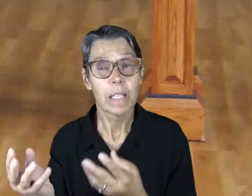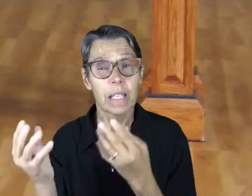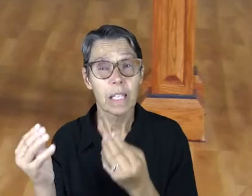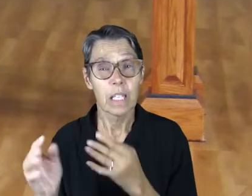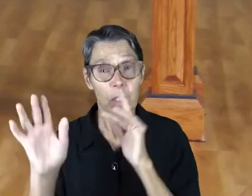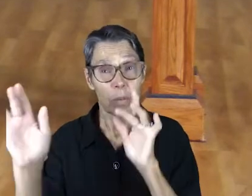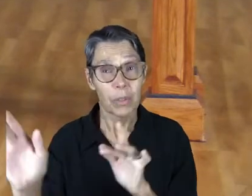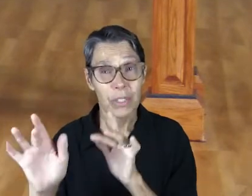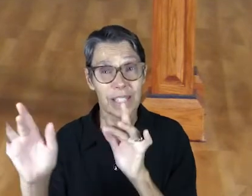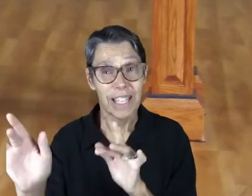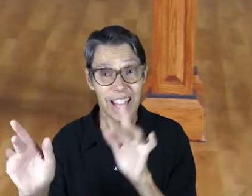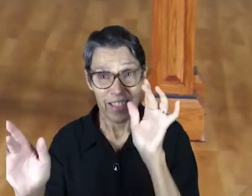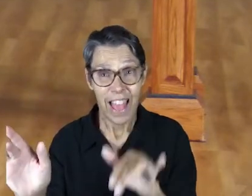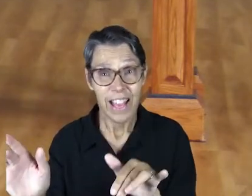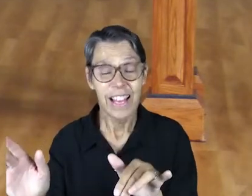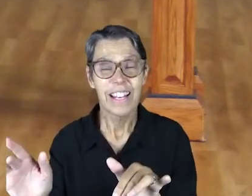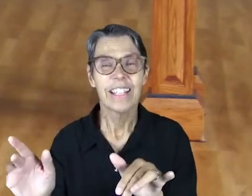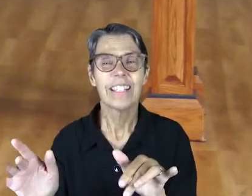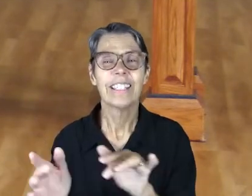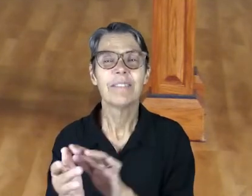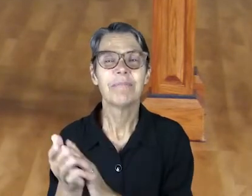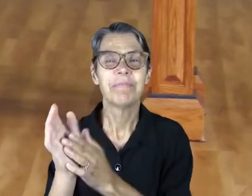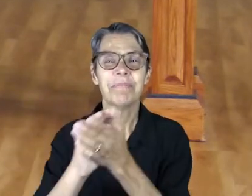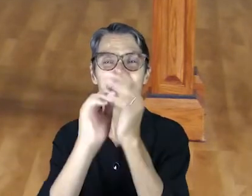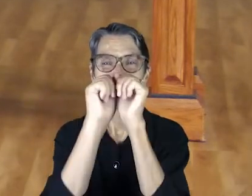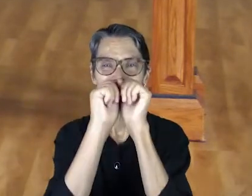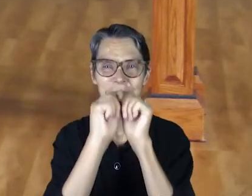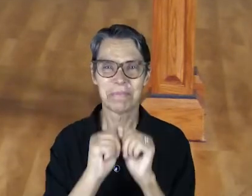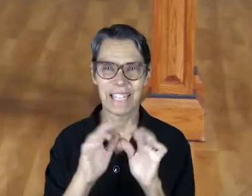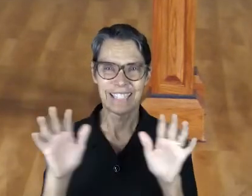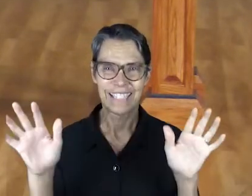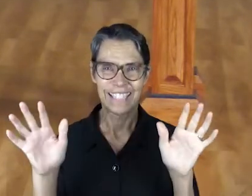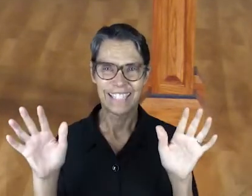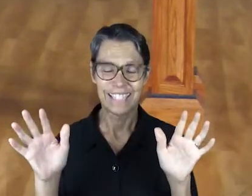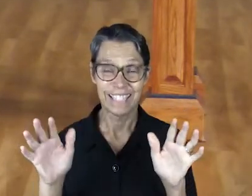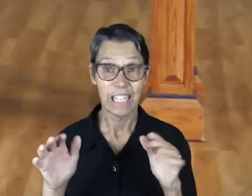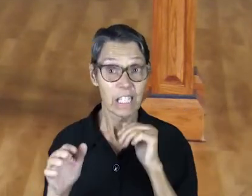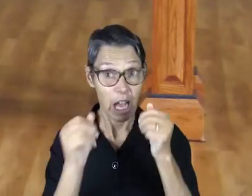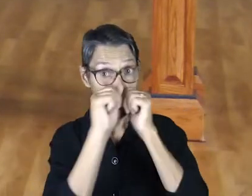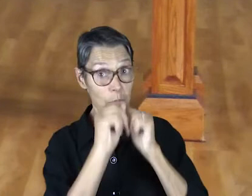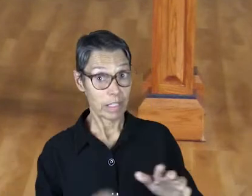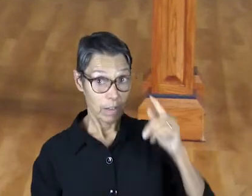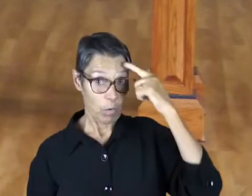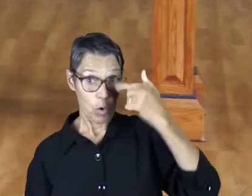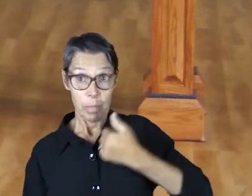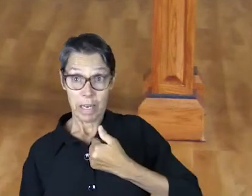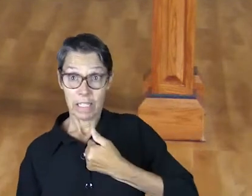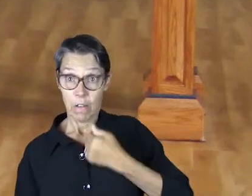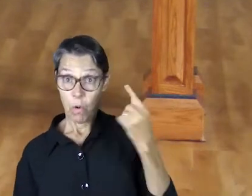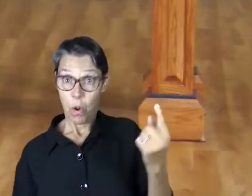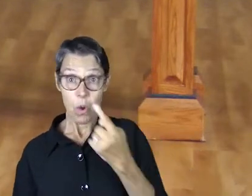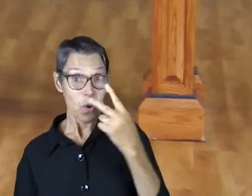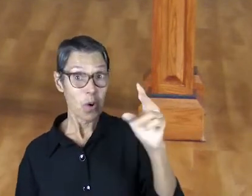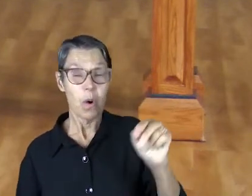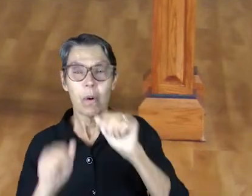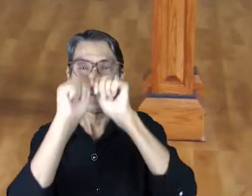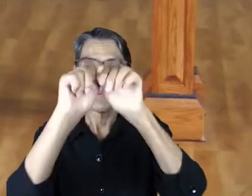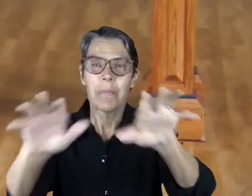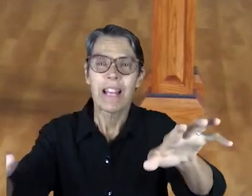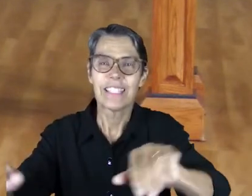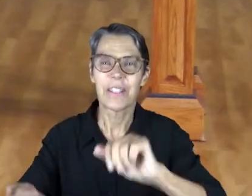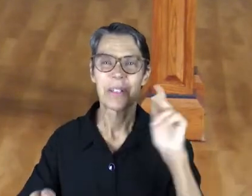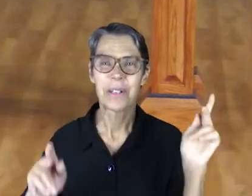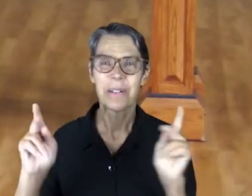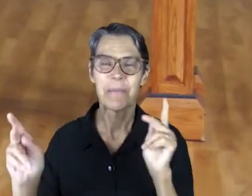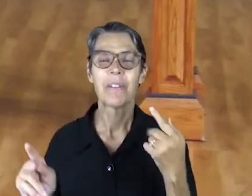there is blessing. Not primarily for ourselves, you see, but for others, to be